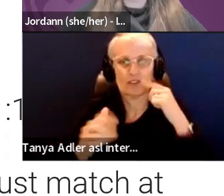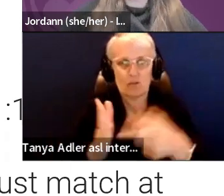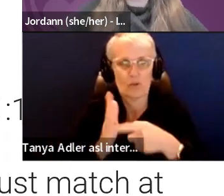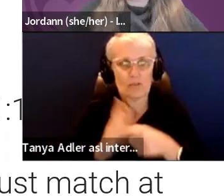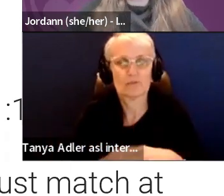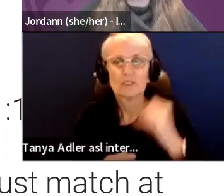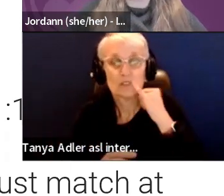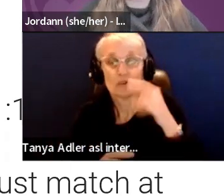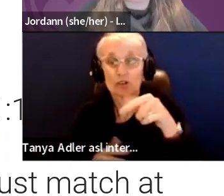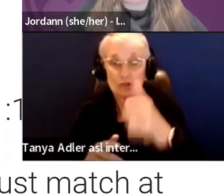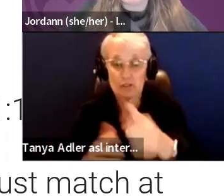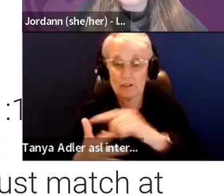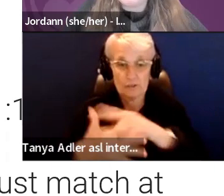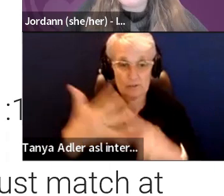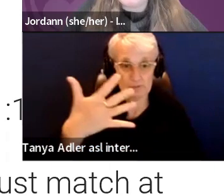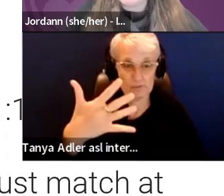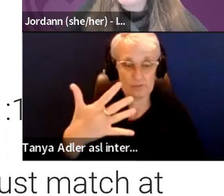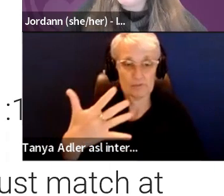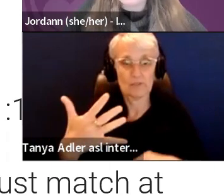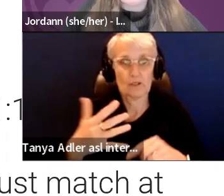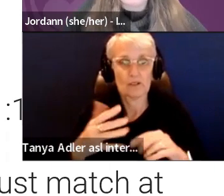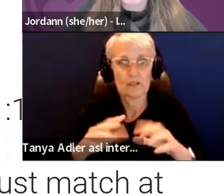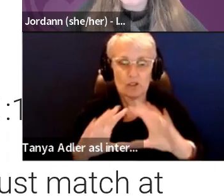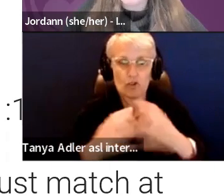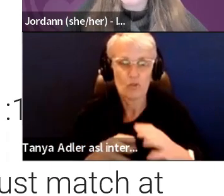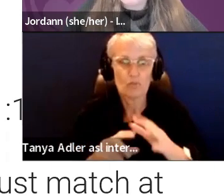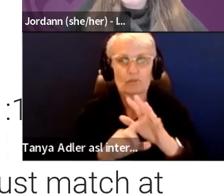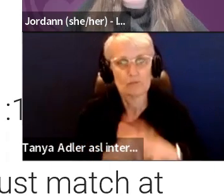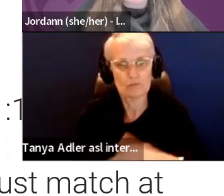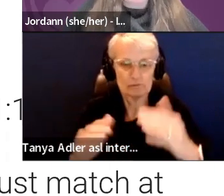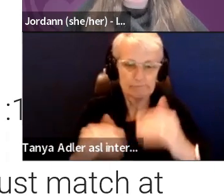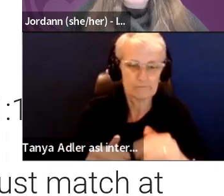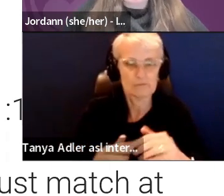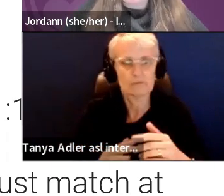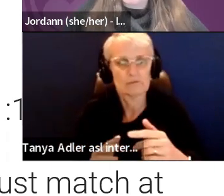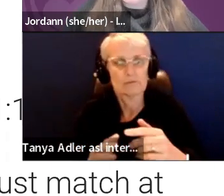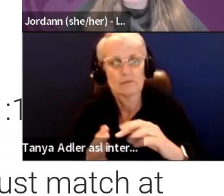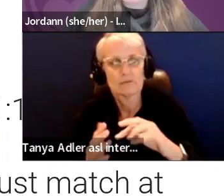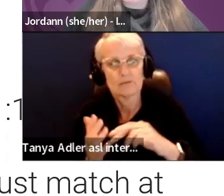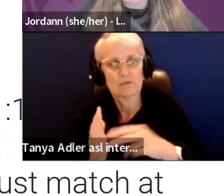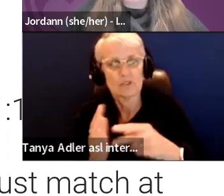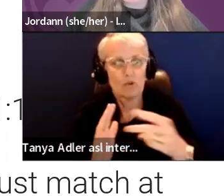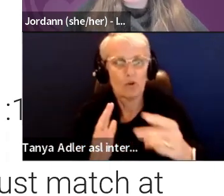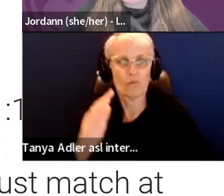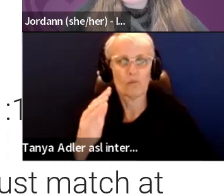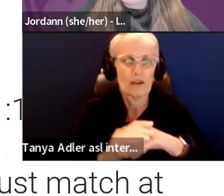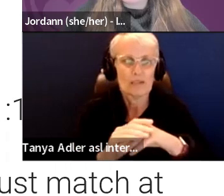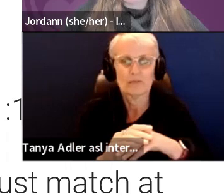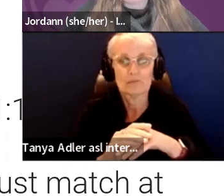you self-identified as an underrepresented person on the application, your maximum project amount would be